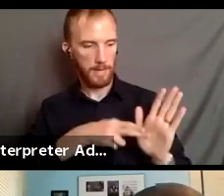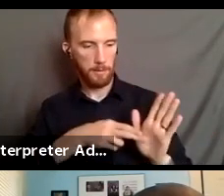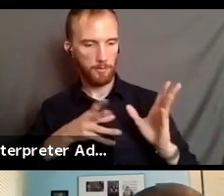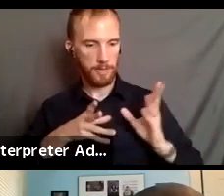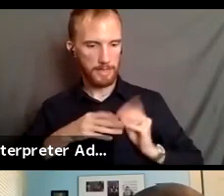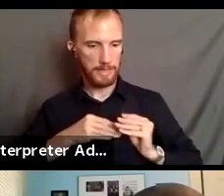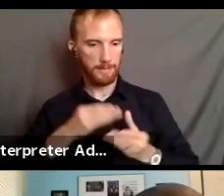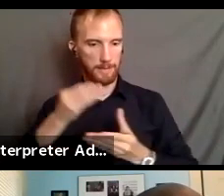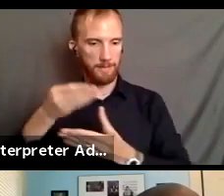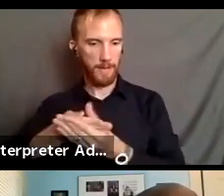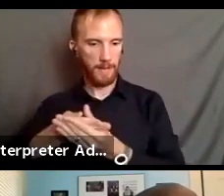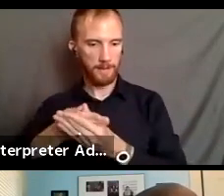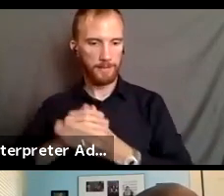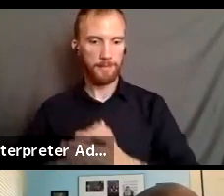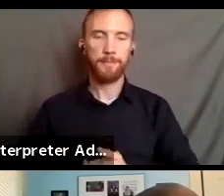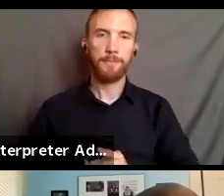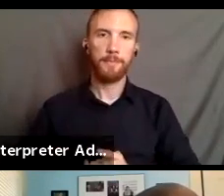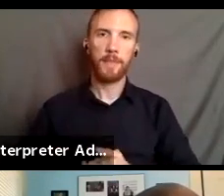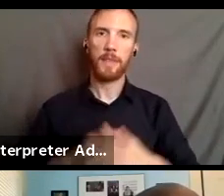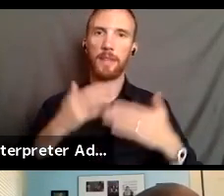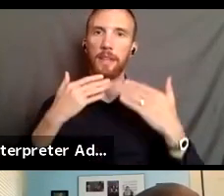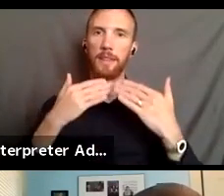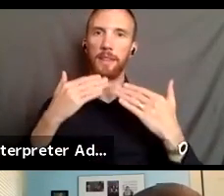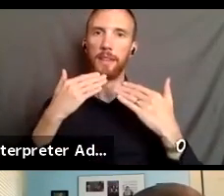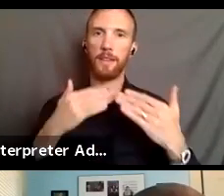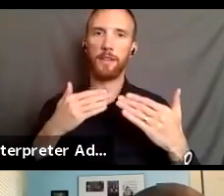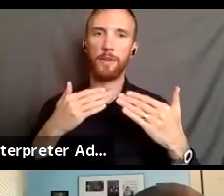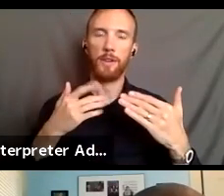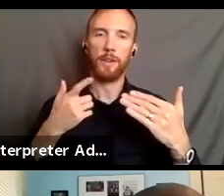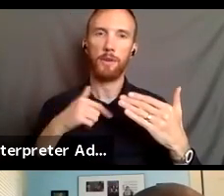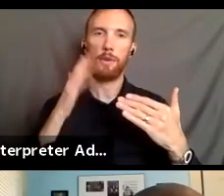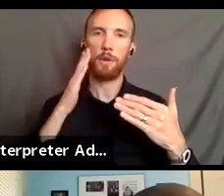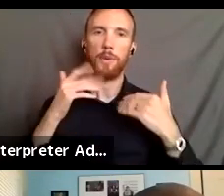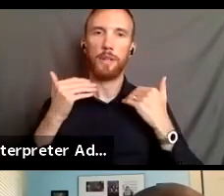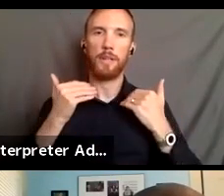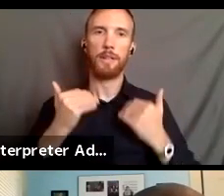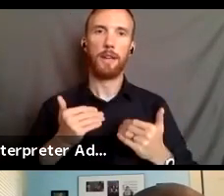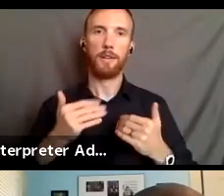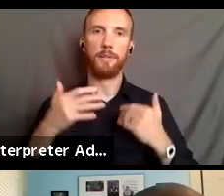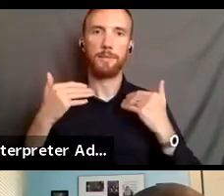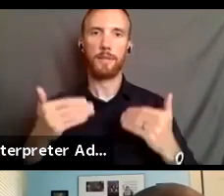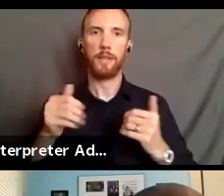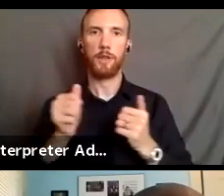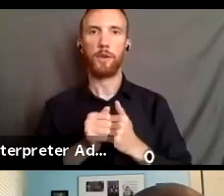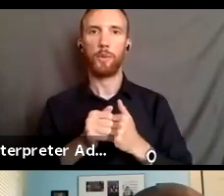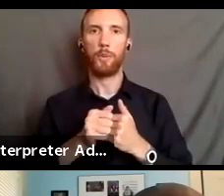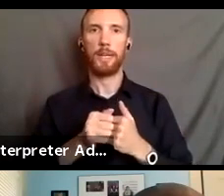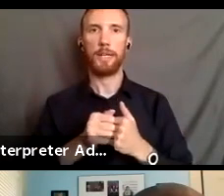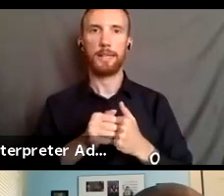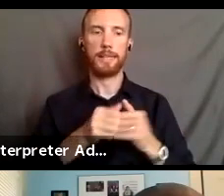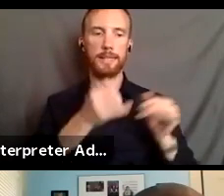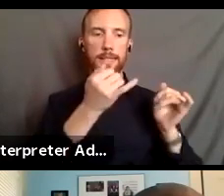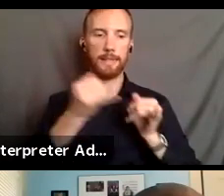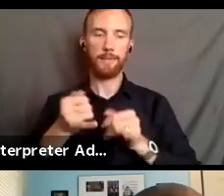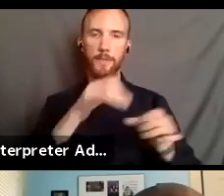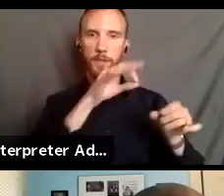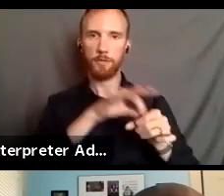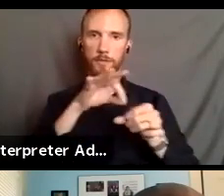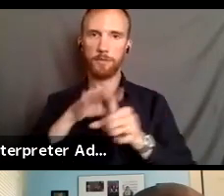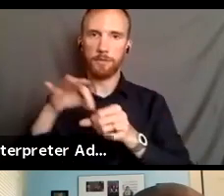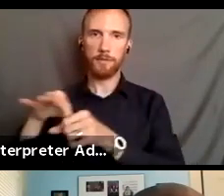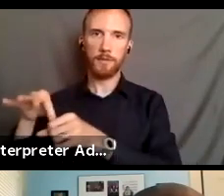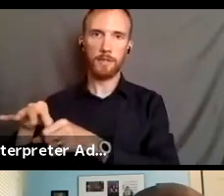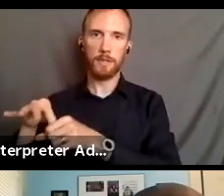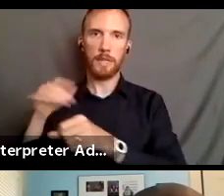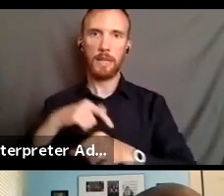mr president uh mr president we will now proceed with the separate votes as noted and we'll begin with